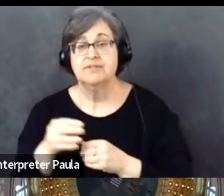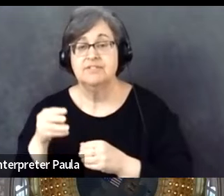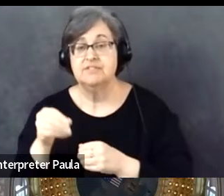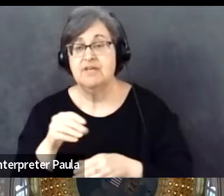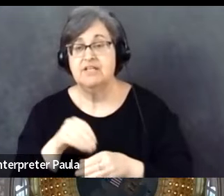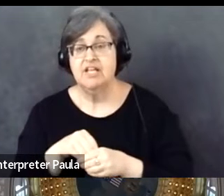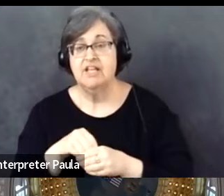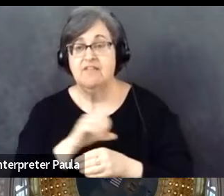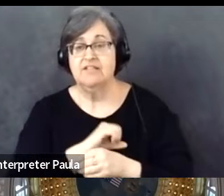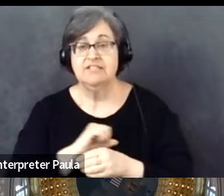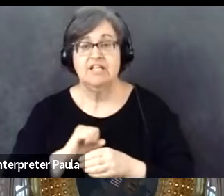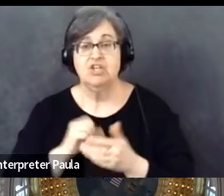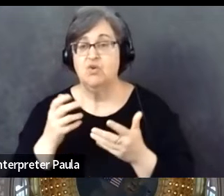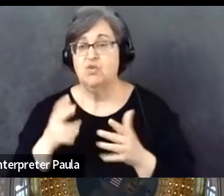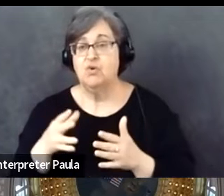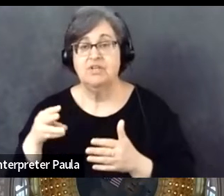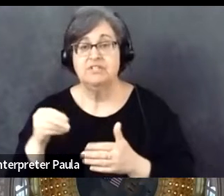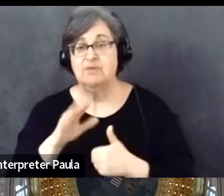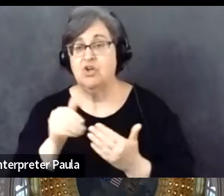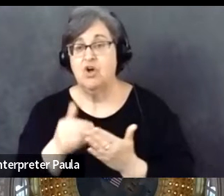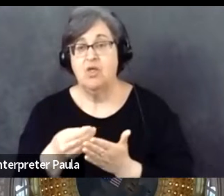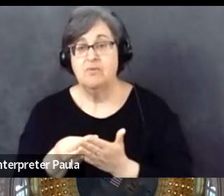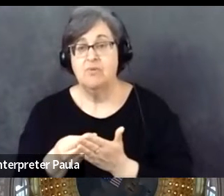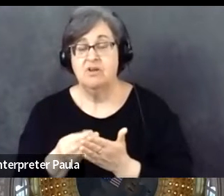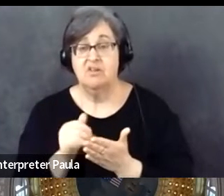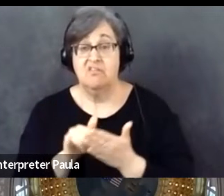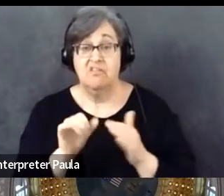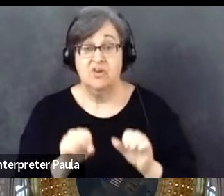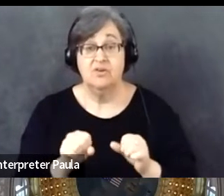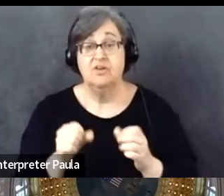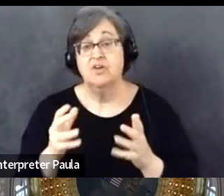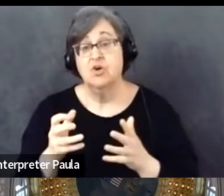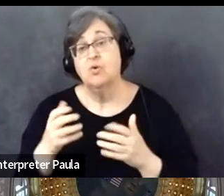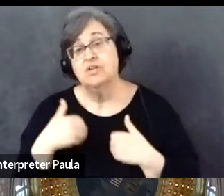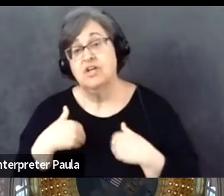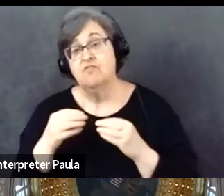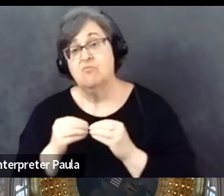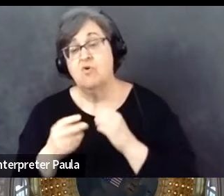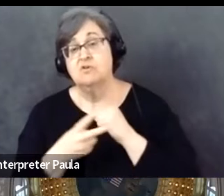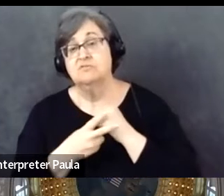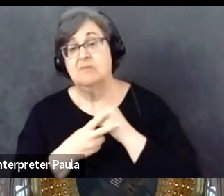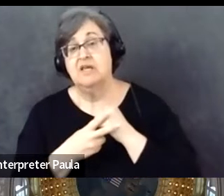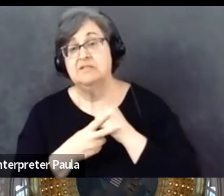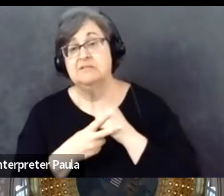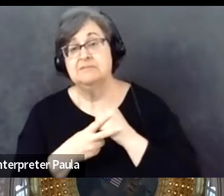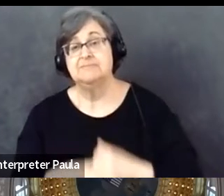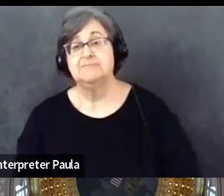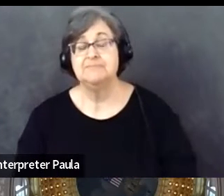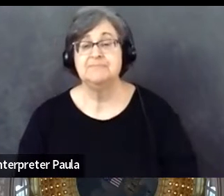Senate. They didn't want to spend all the money that they could. They wanted to put a little more in the bank.